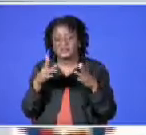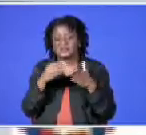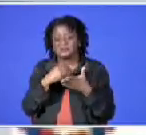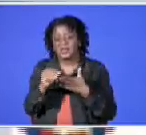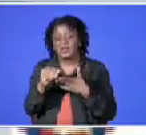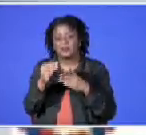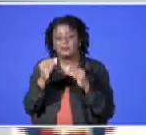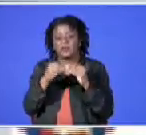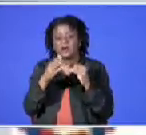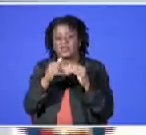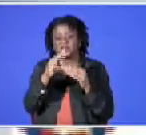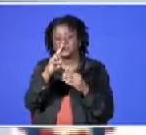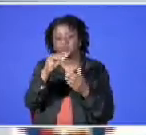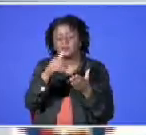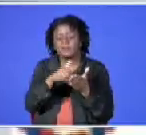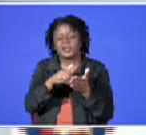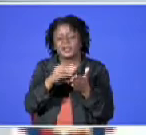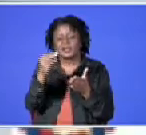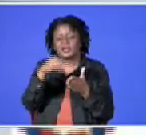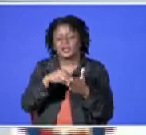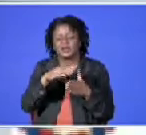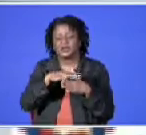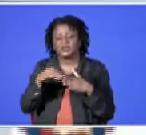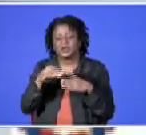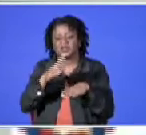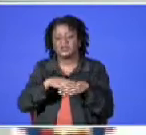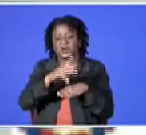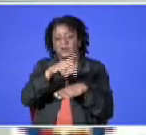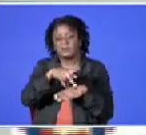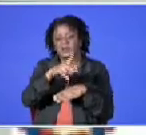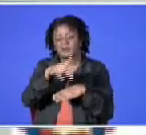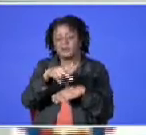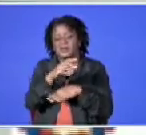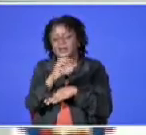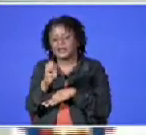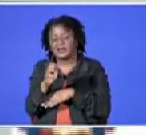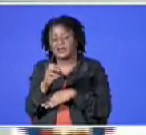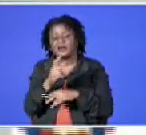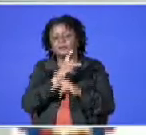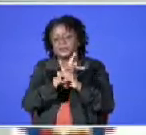and that is expected to increase by the millions. Cleopatra Murphy, ZNS Network News.